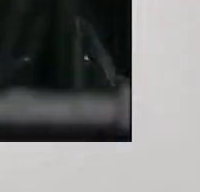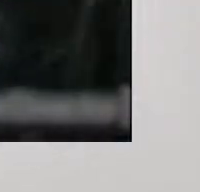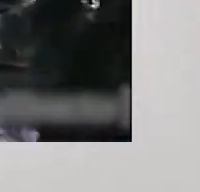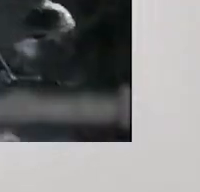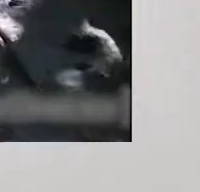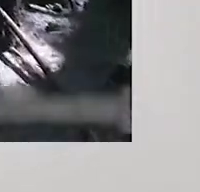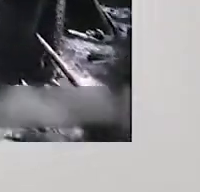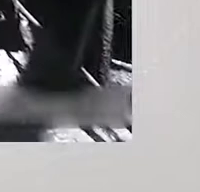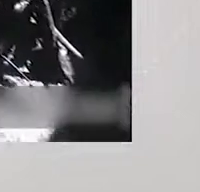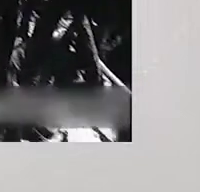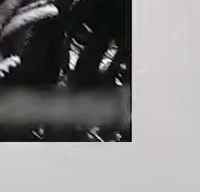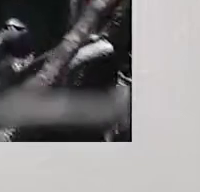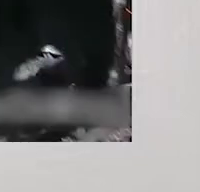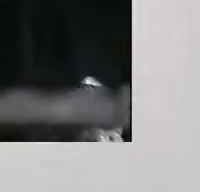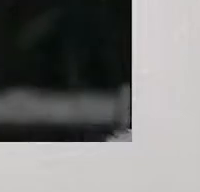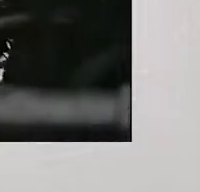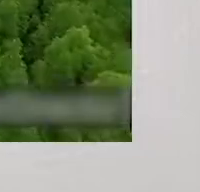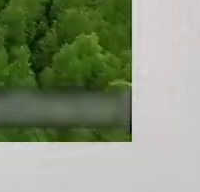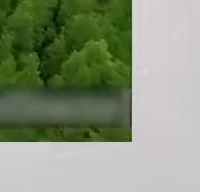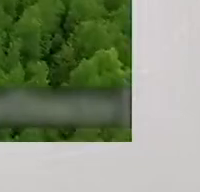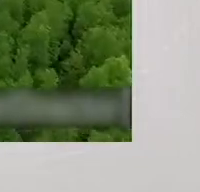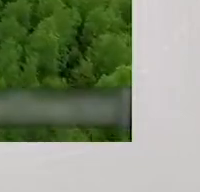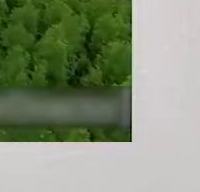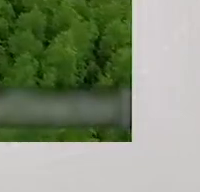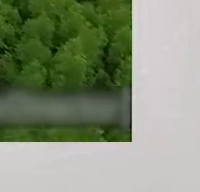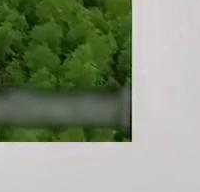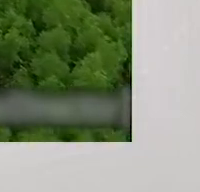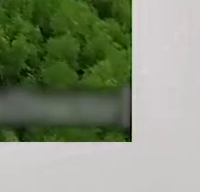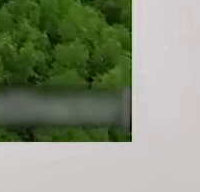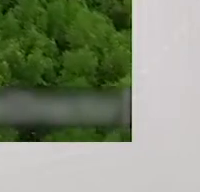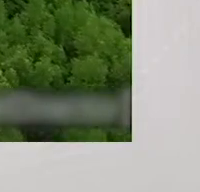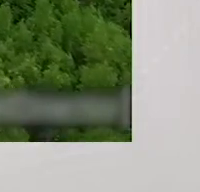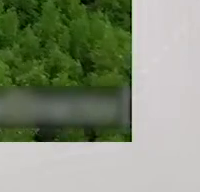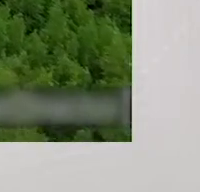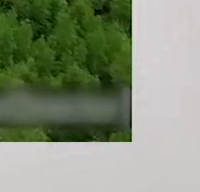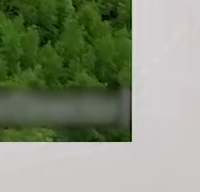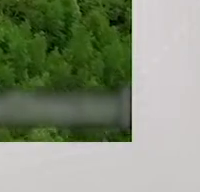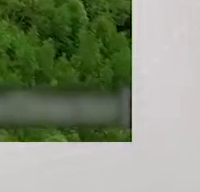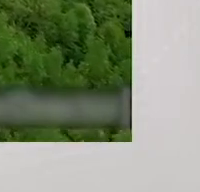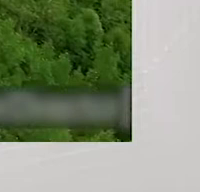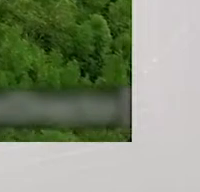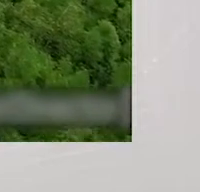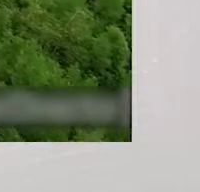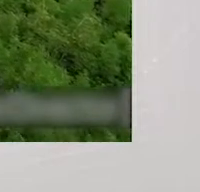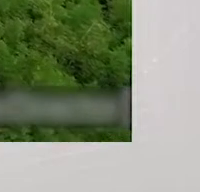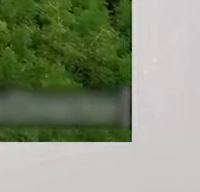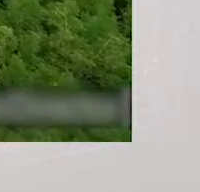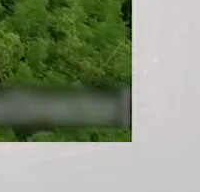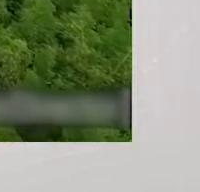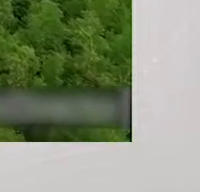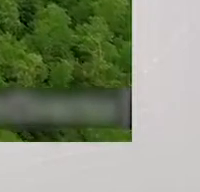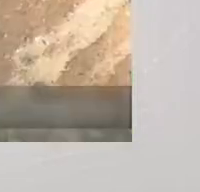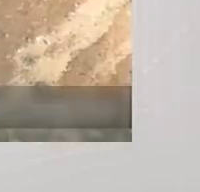Kilim. Langkawi's mangroves are among the richest in the region, with some very rare species protecting